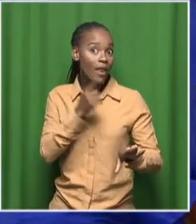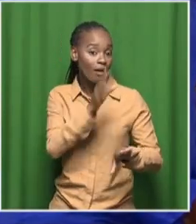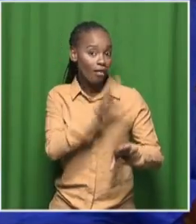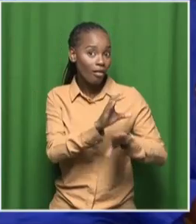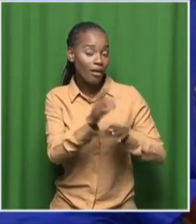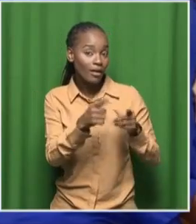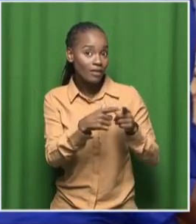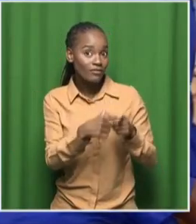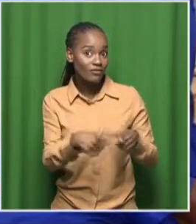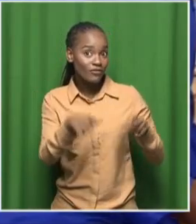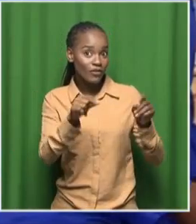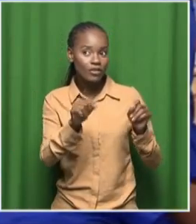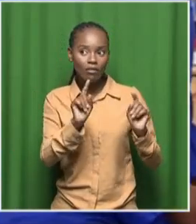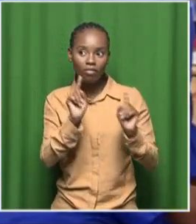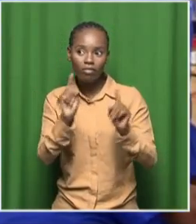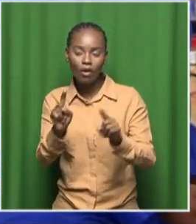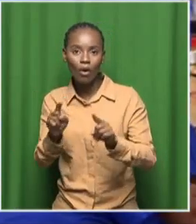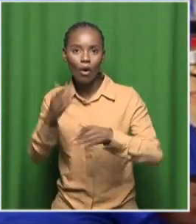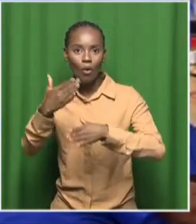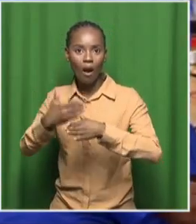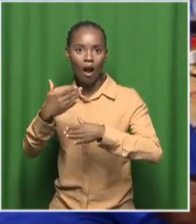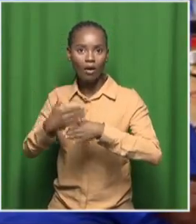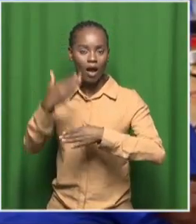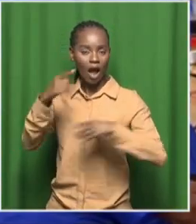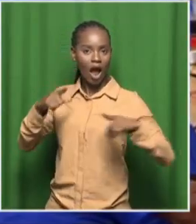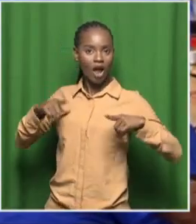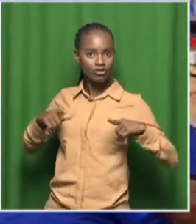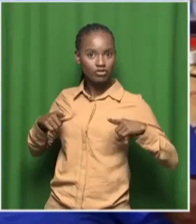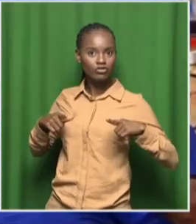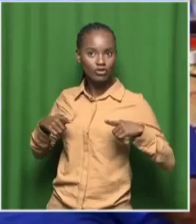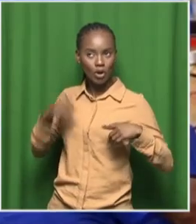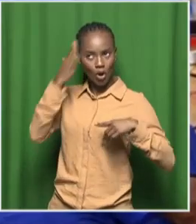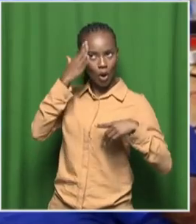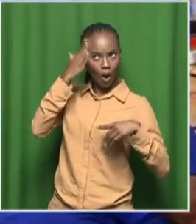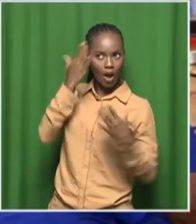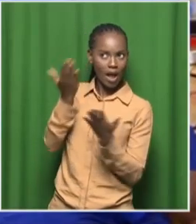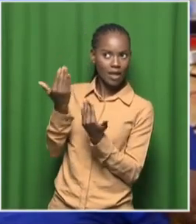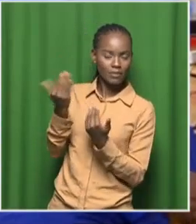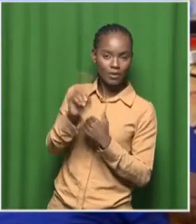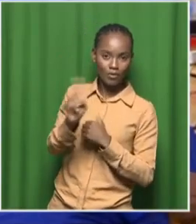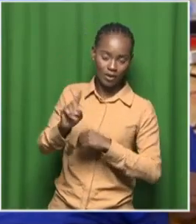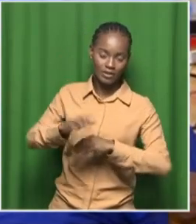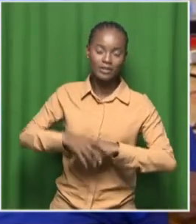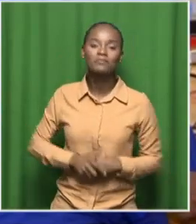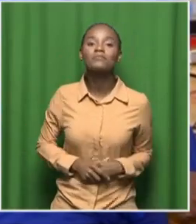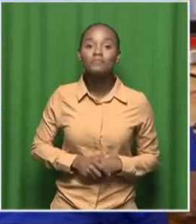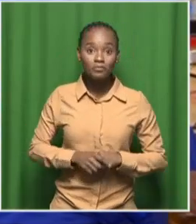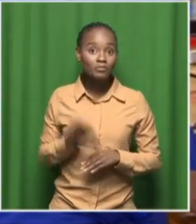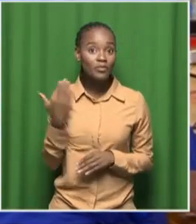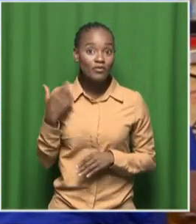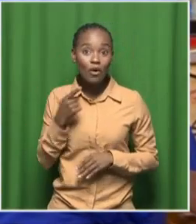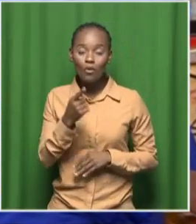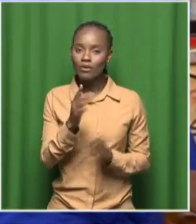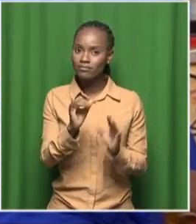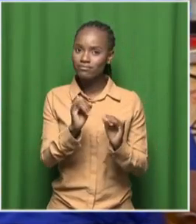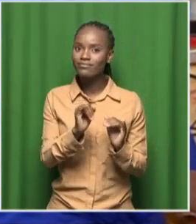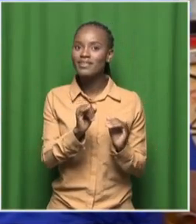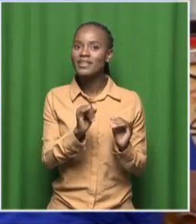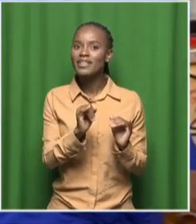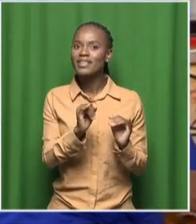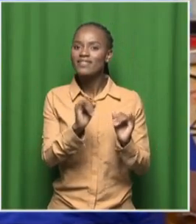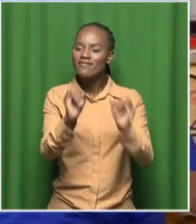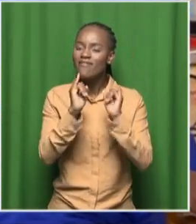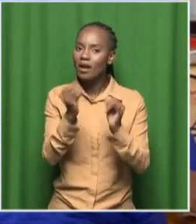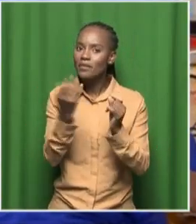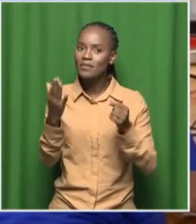last year a conference that involved, people from industry, practitioners, lecturers